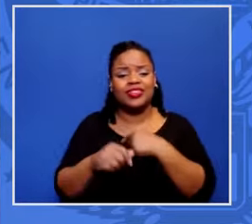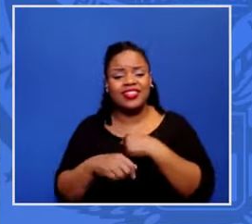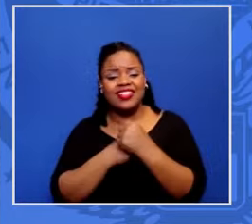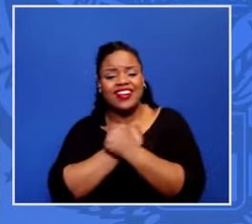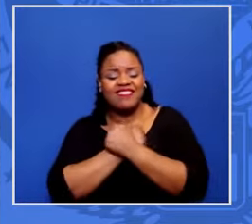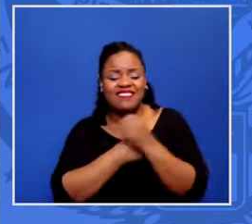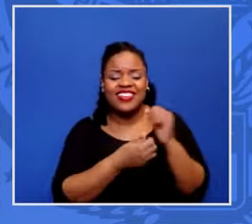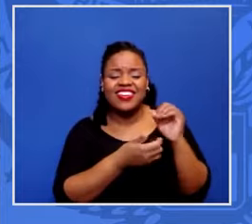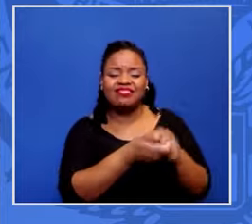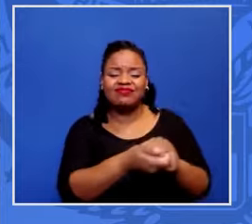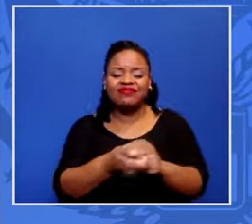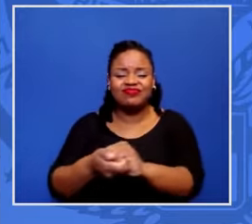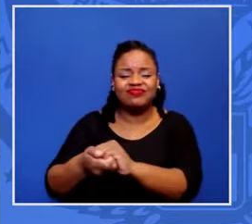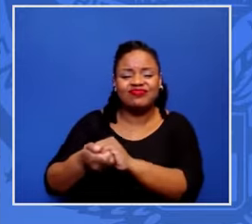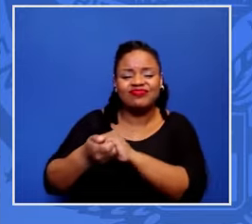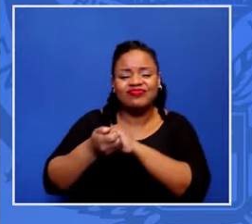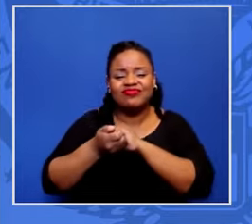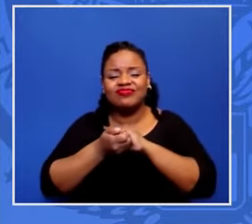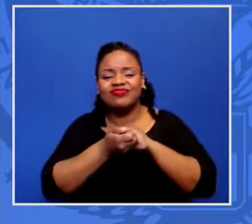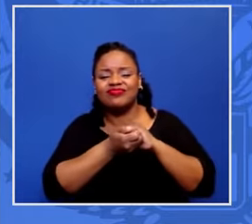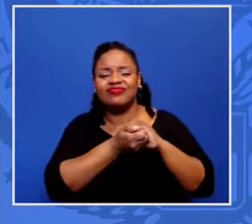yeah.